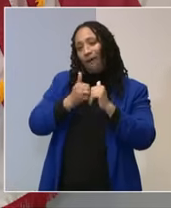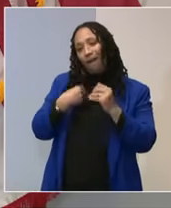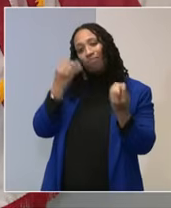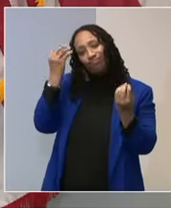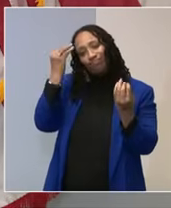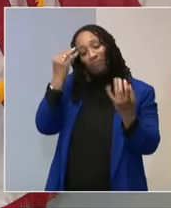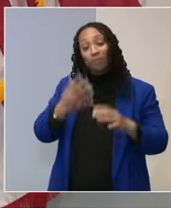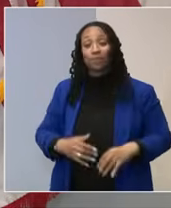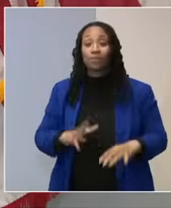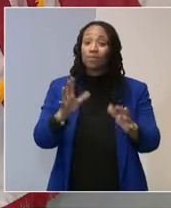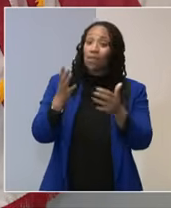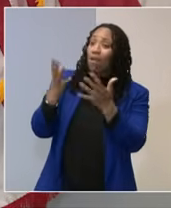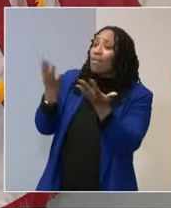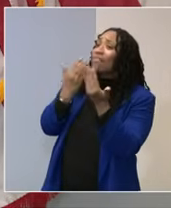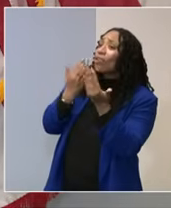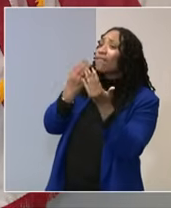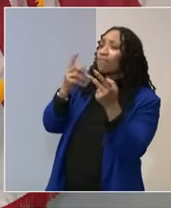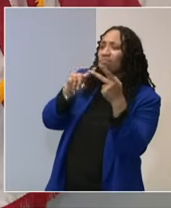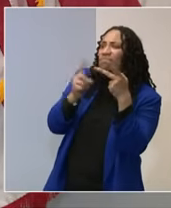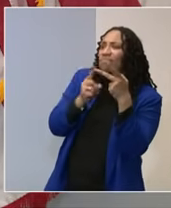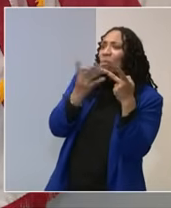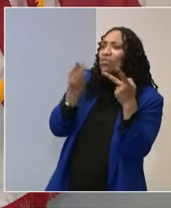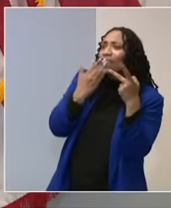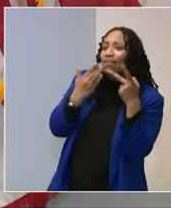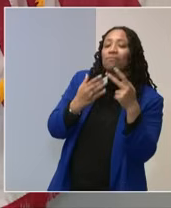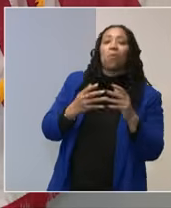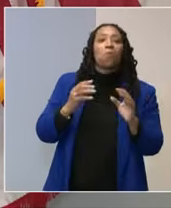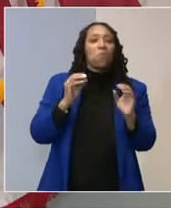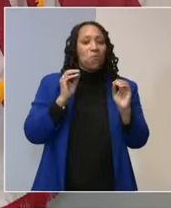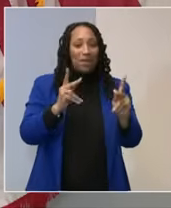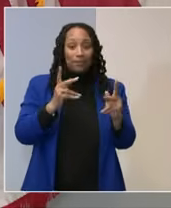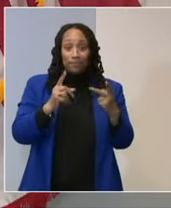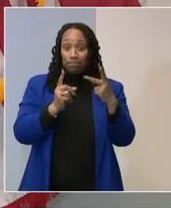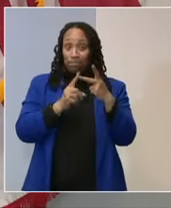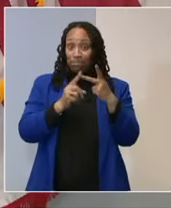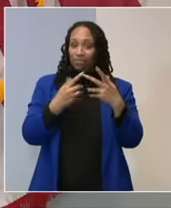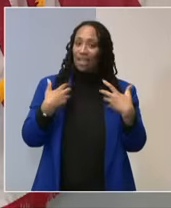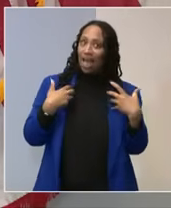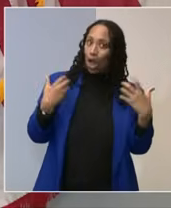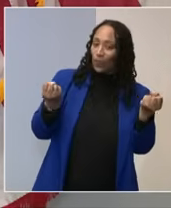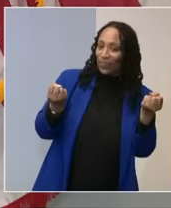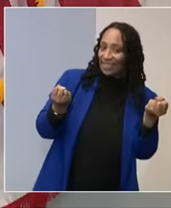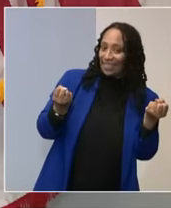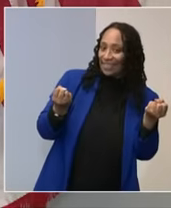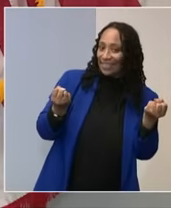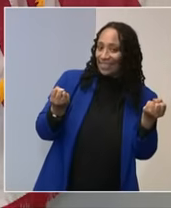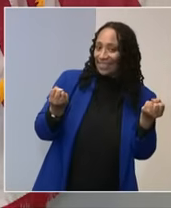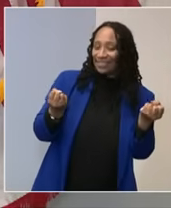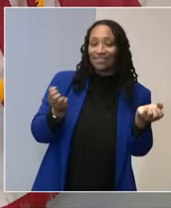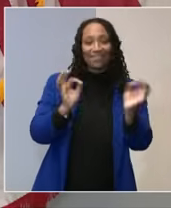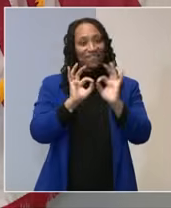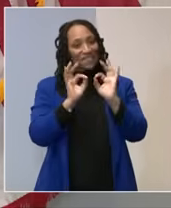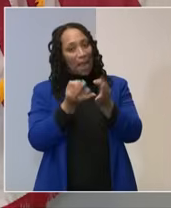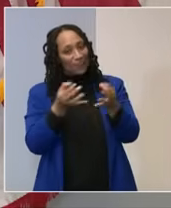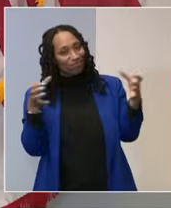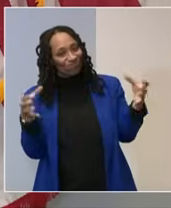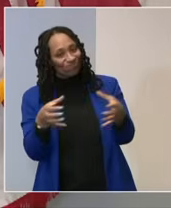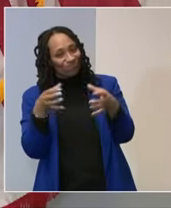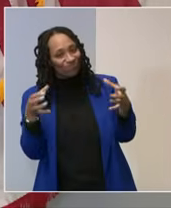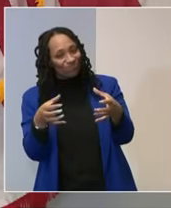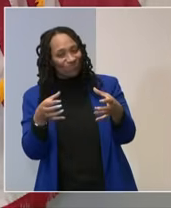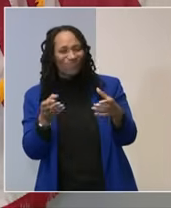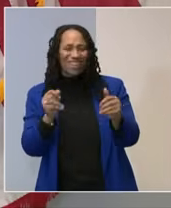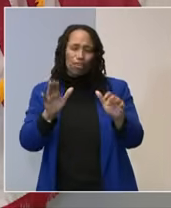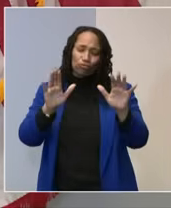I'm thankful for my health and for my family and for a great, great team of people that have supported